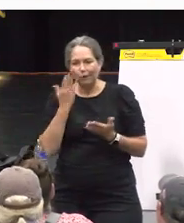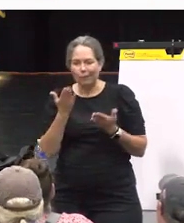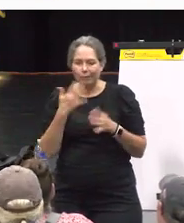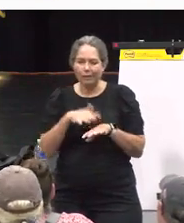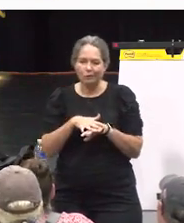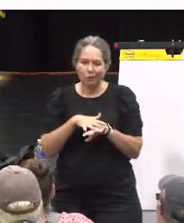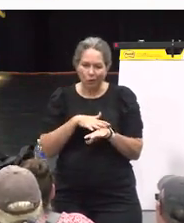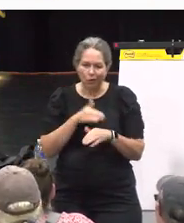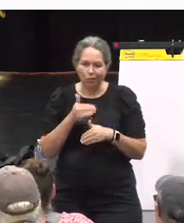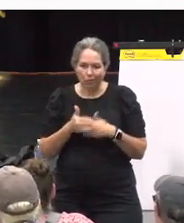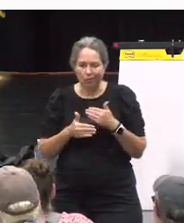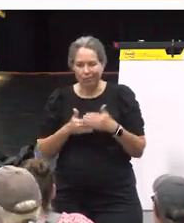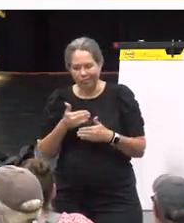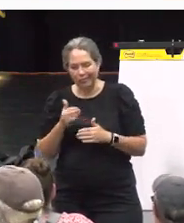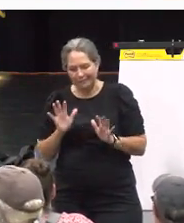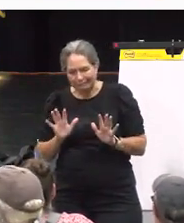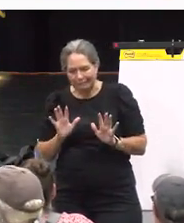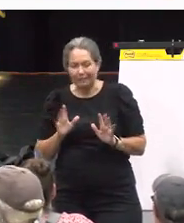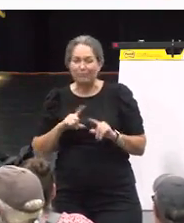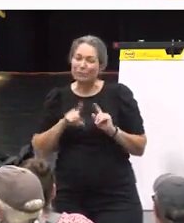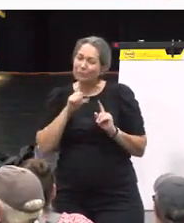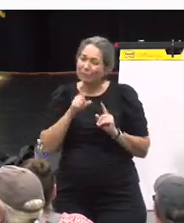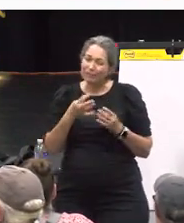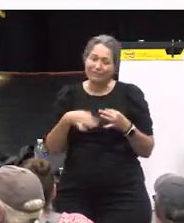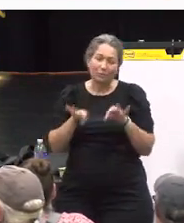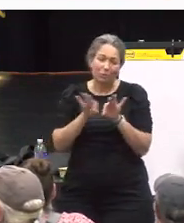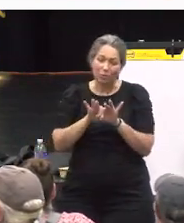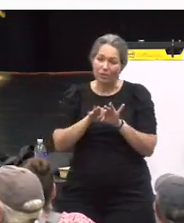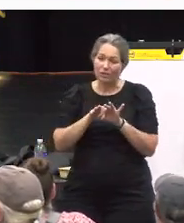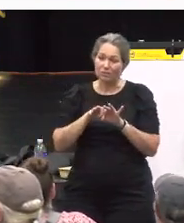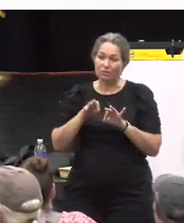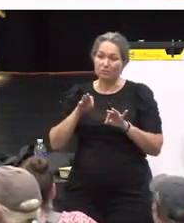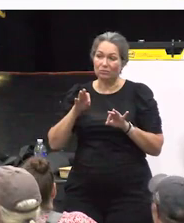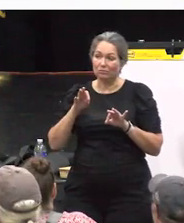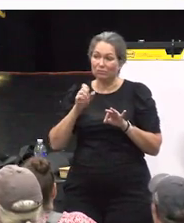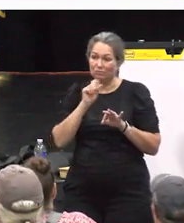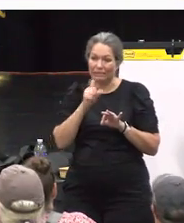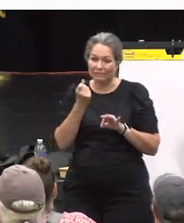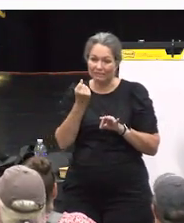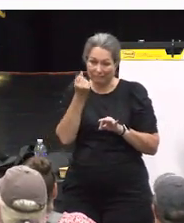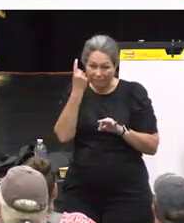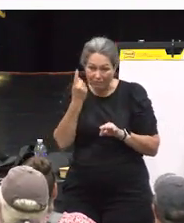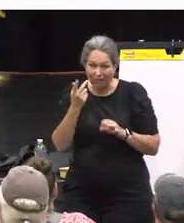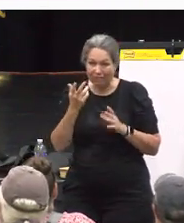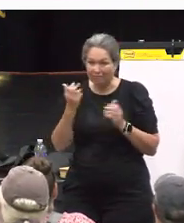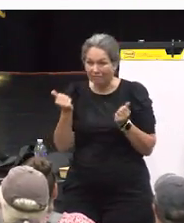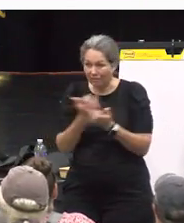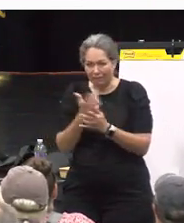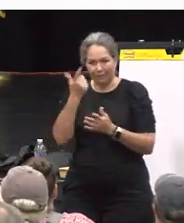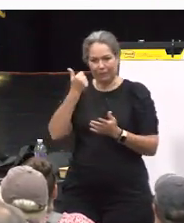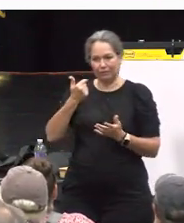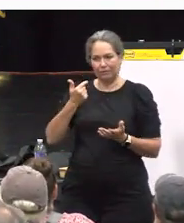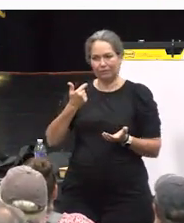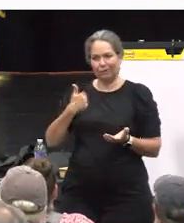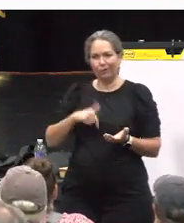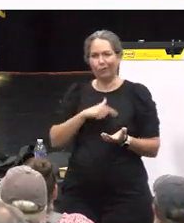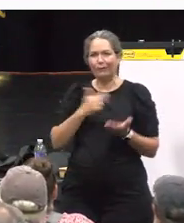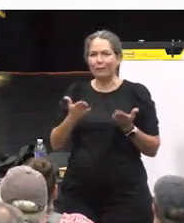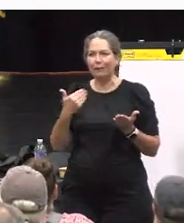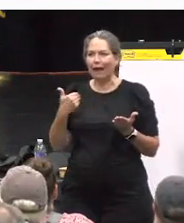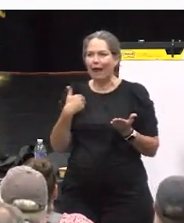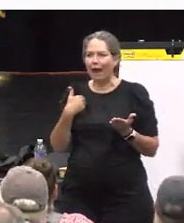slow, but it's really important to listen. Because we all have something we want to champion